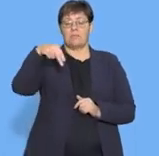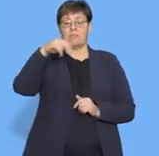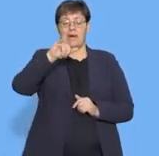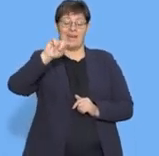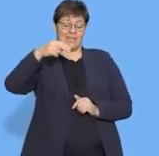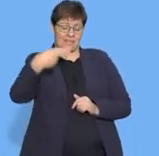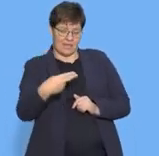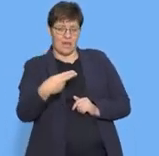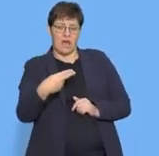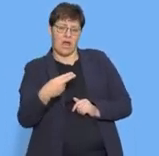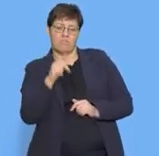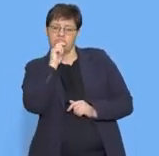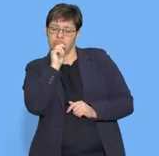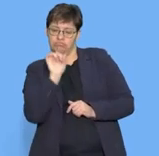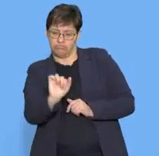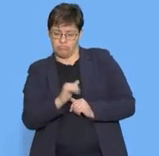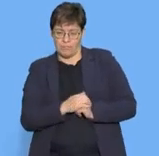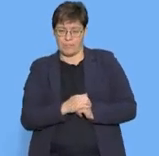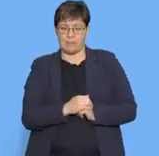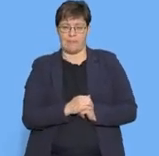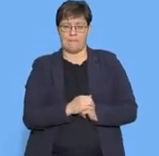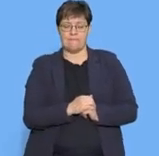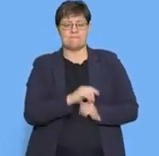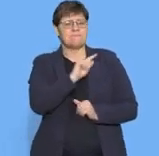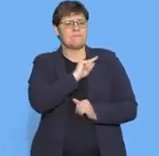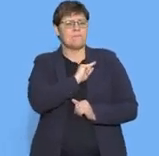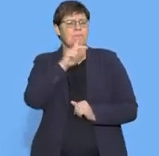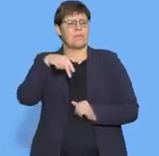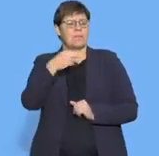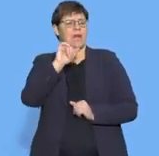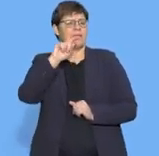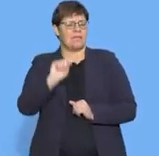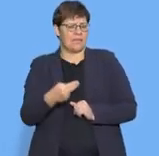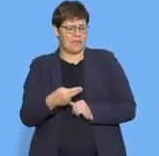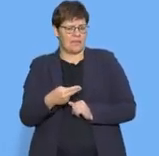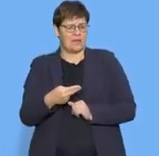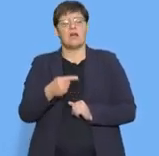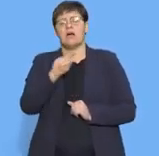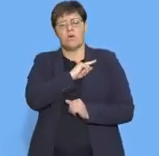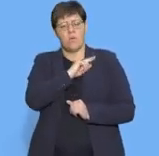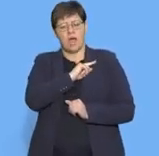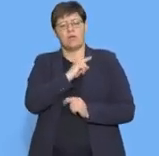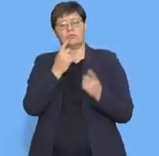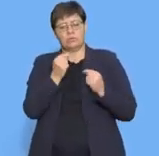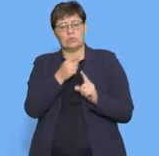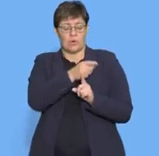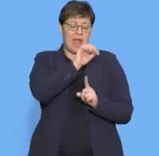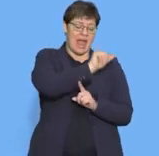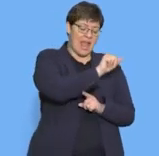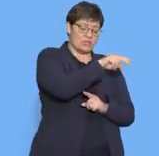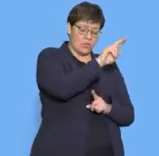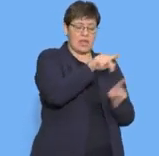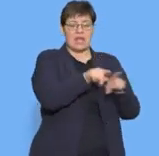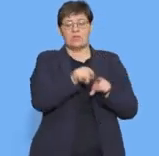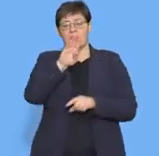Pythagoras, which we're quite comfortable with using for a while. Now, the reason we're using Pythagoras is because we want to, remember, we want to prove something about